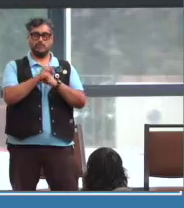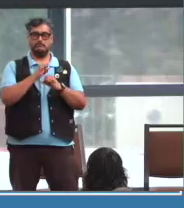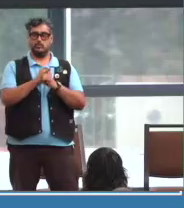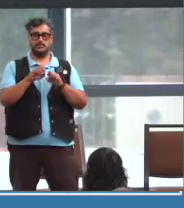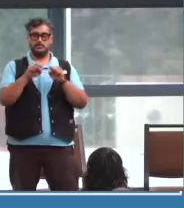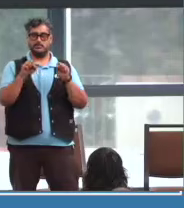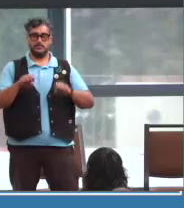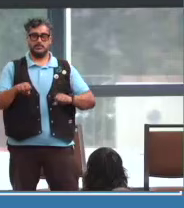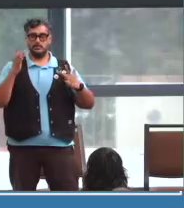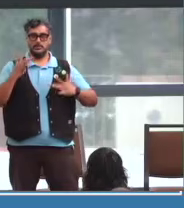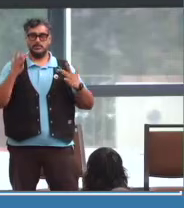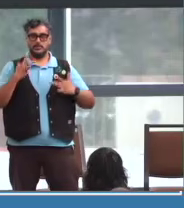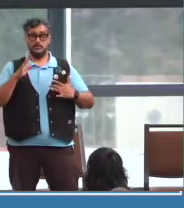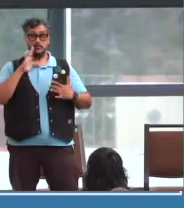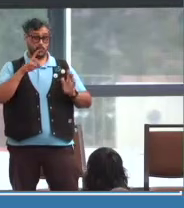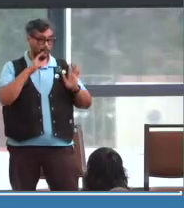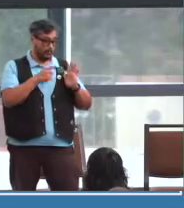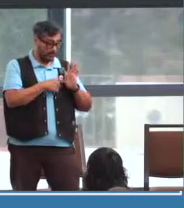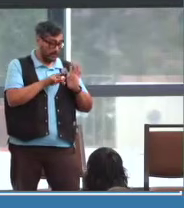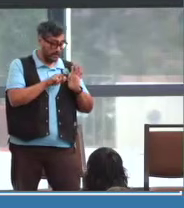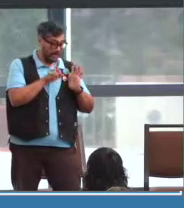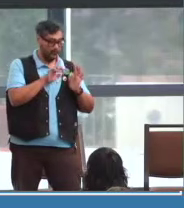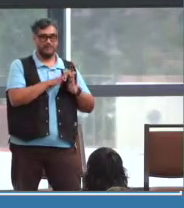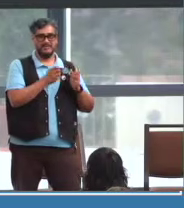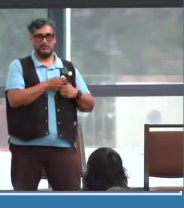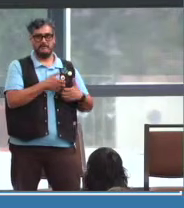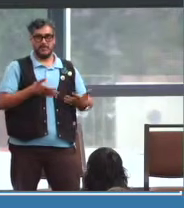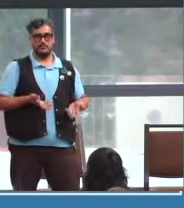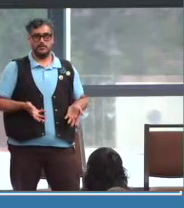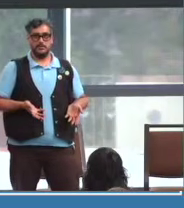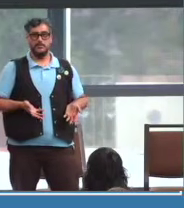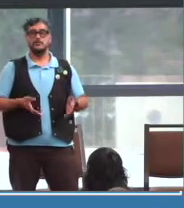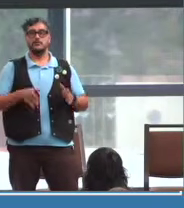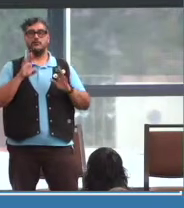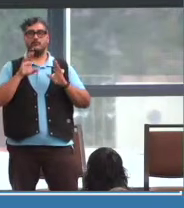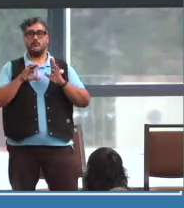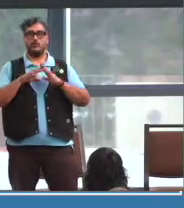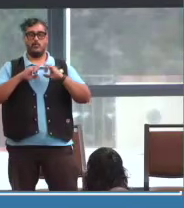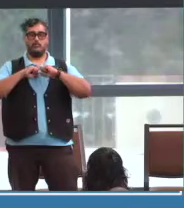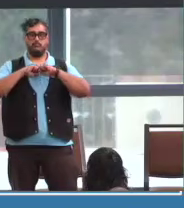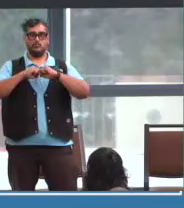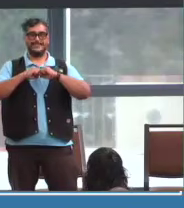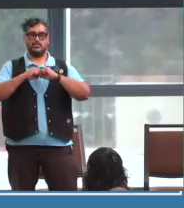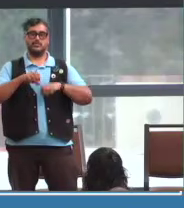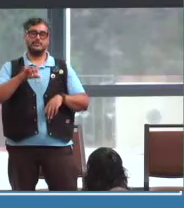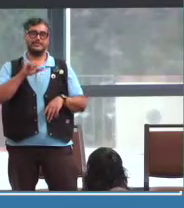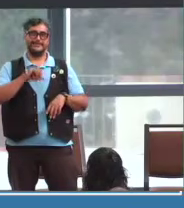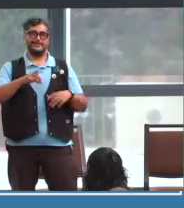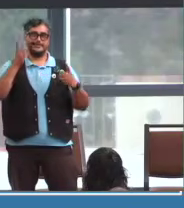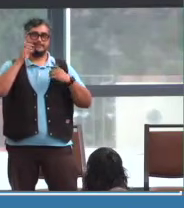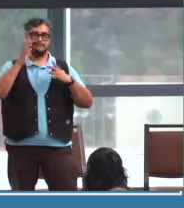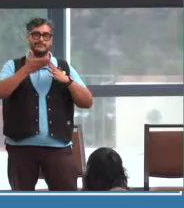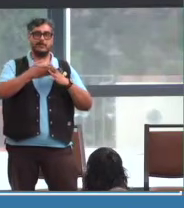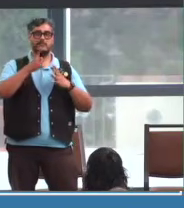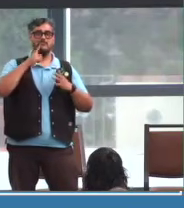the damaged DNA and they become inflamed. So photoprotection is actually a disease-modifying intervention. It can